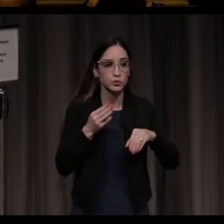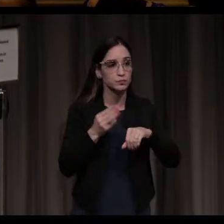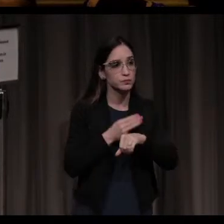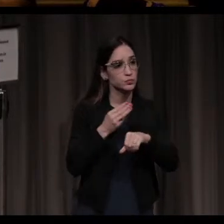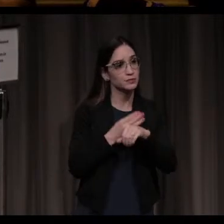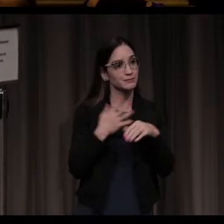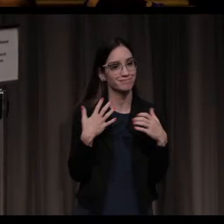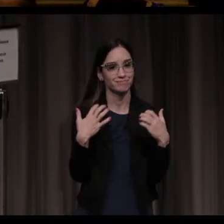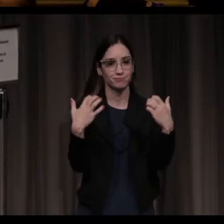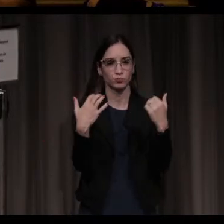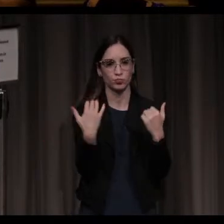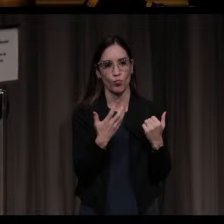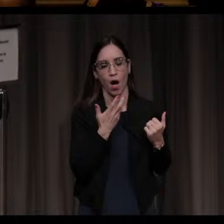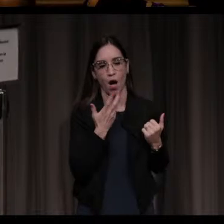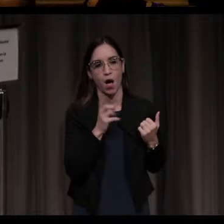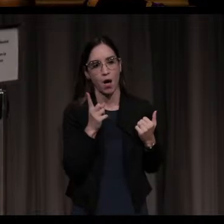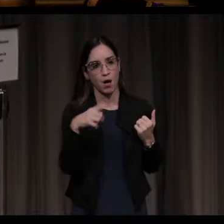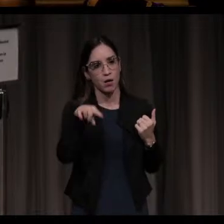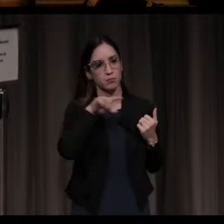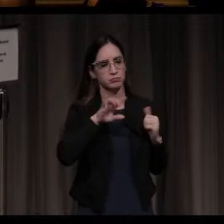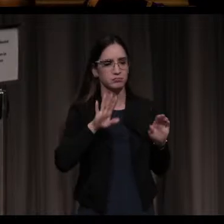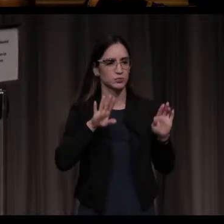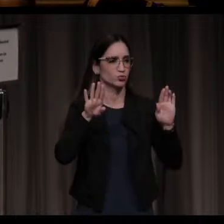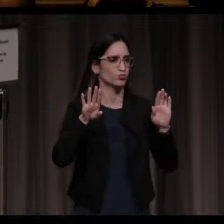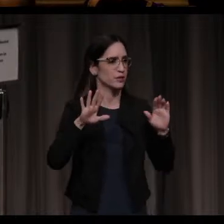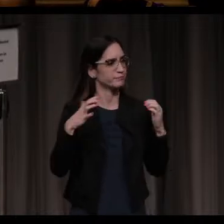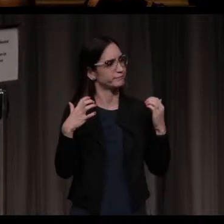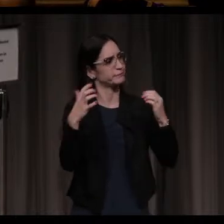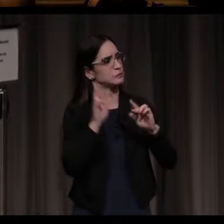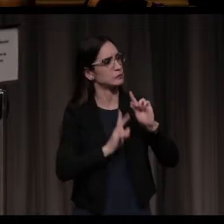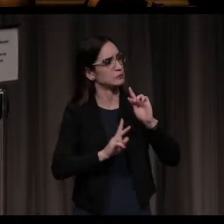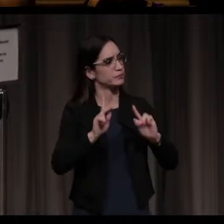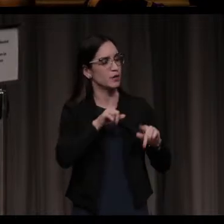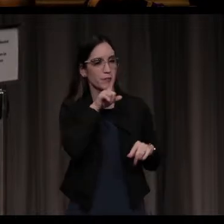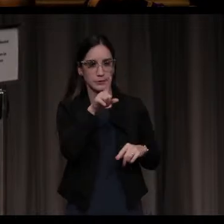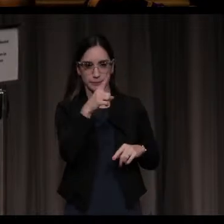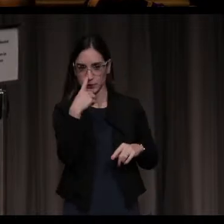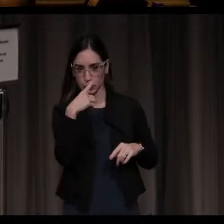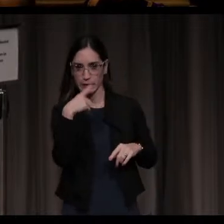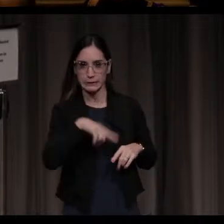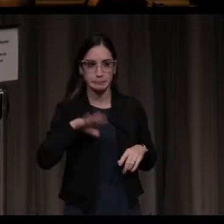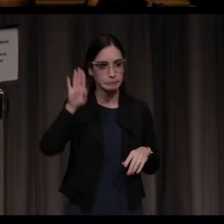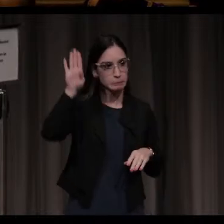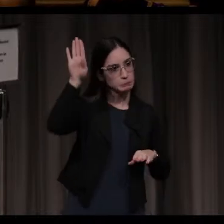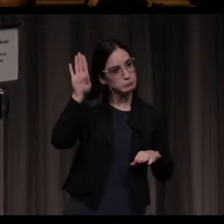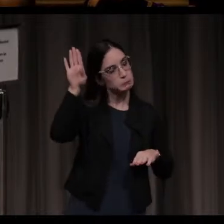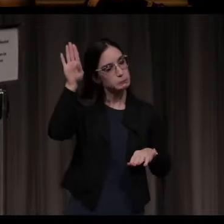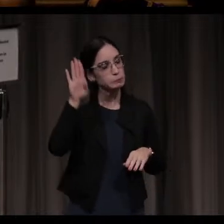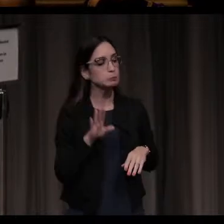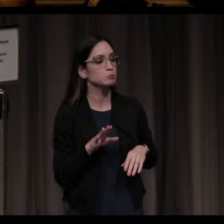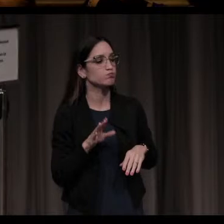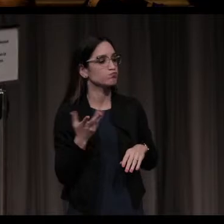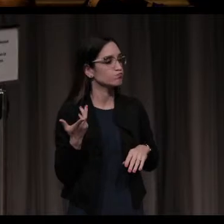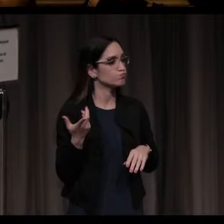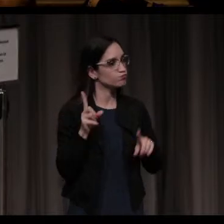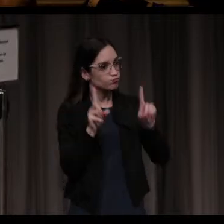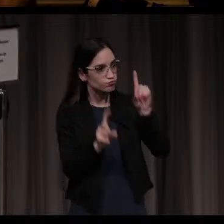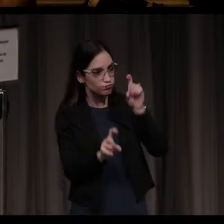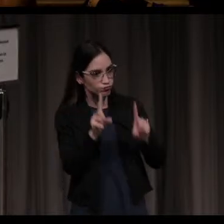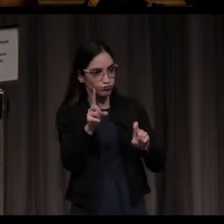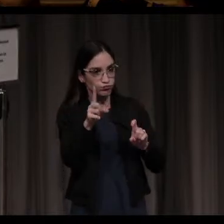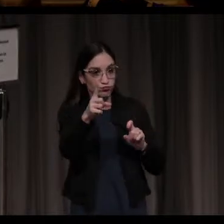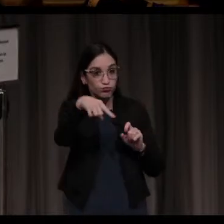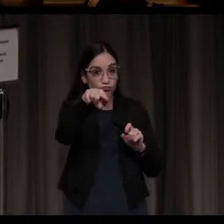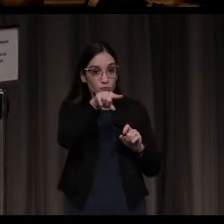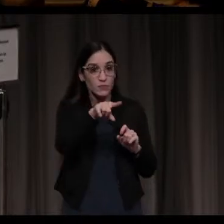auditorium full of a great crowd. So I just want to take a quick poll. raise your hands, and if those that are streaming,